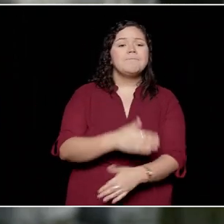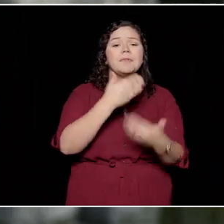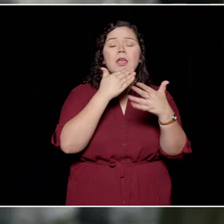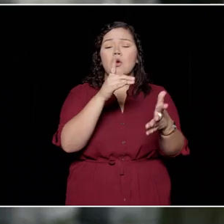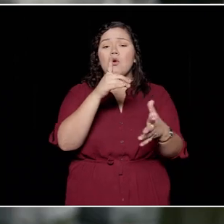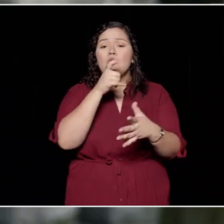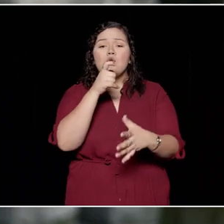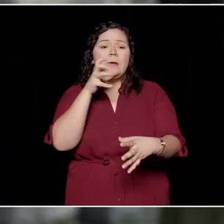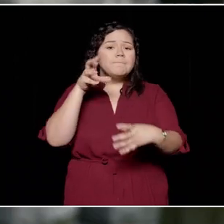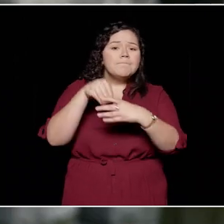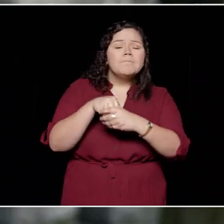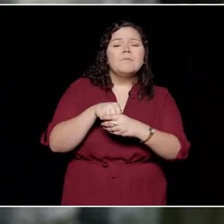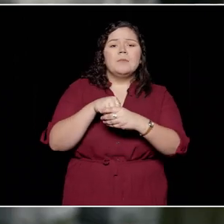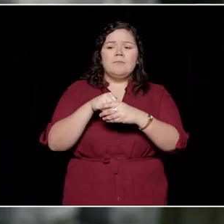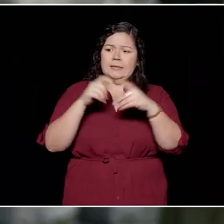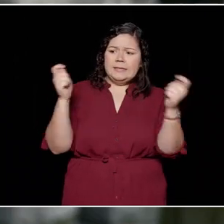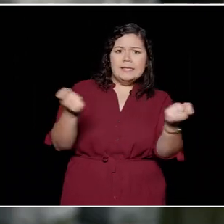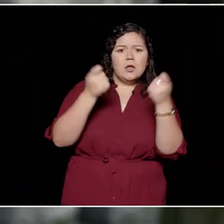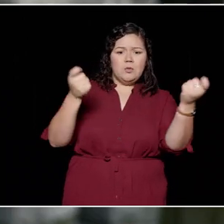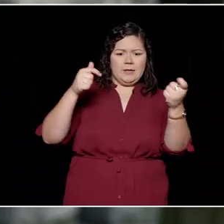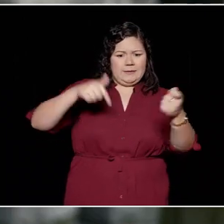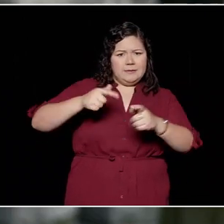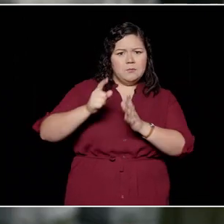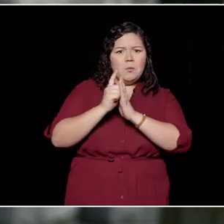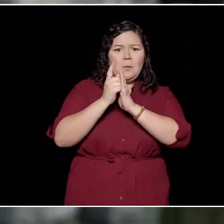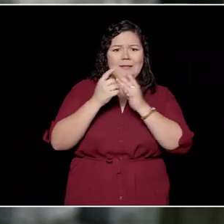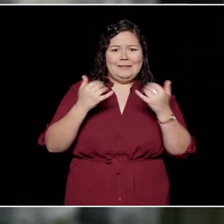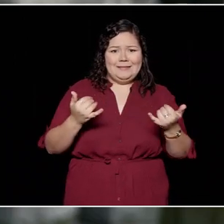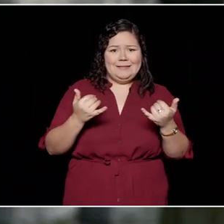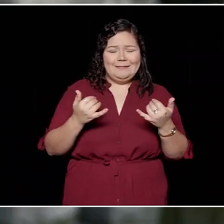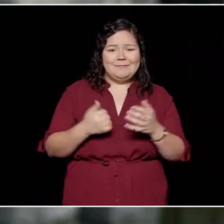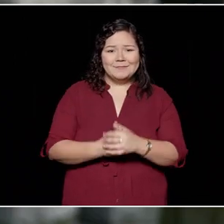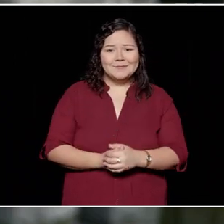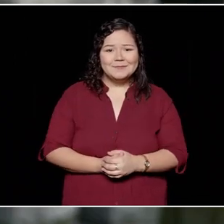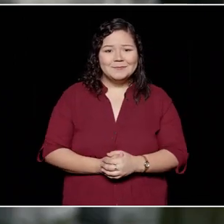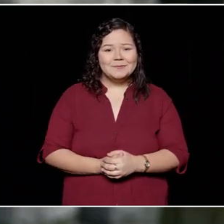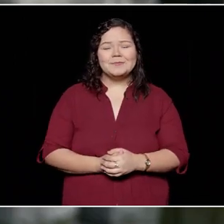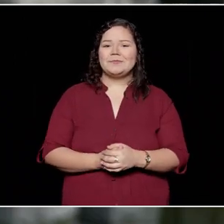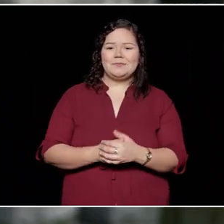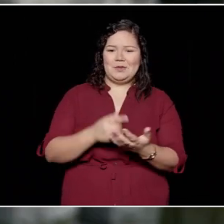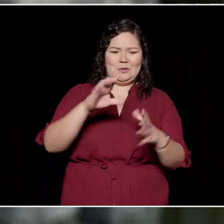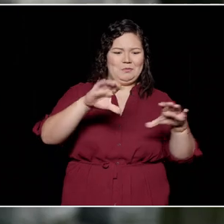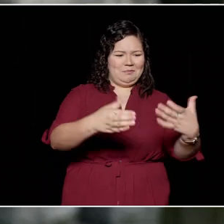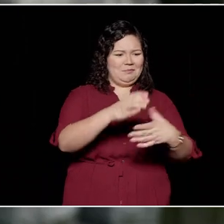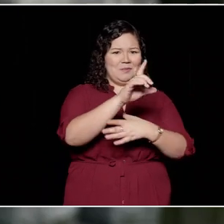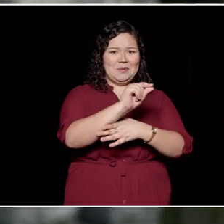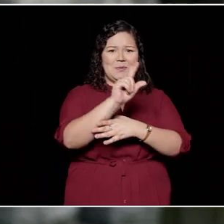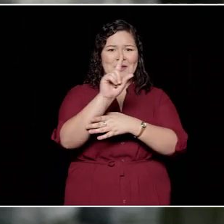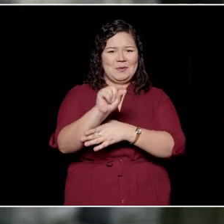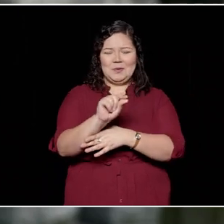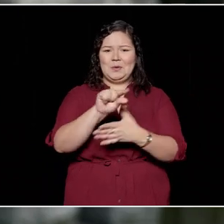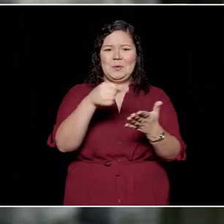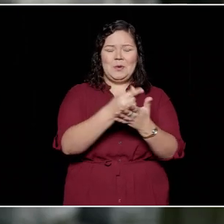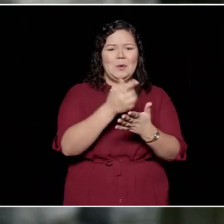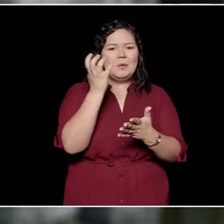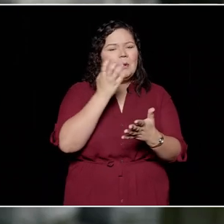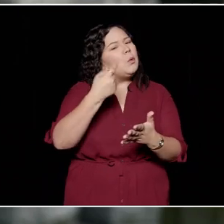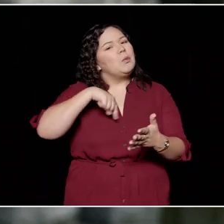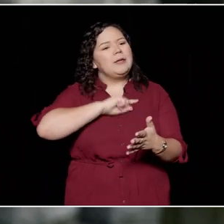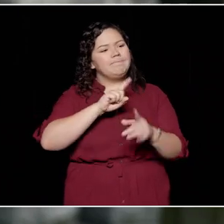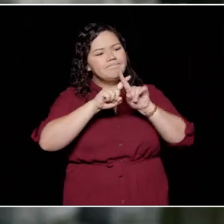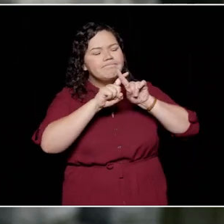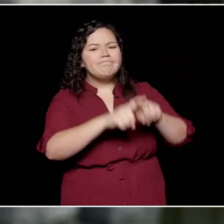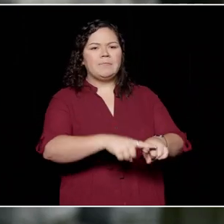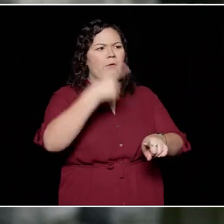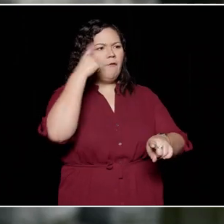is taking part in celebrating this very extraordinary convocation of 2020. We will need you more than ever to build